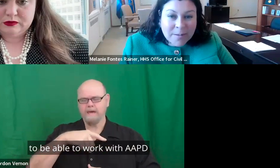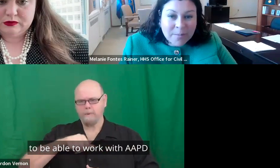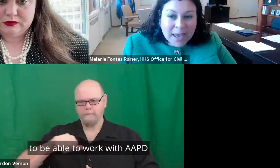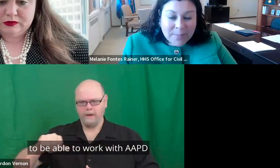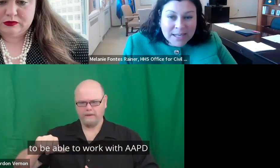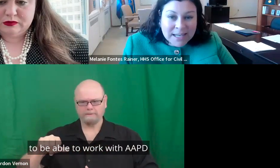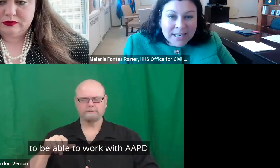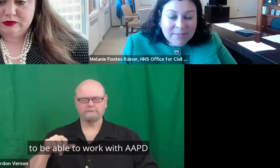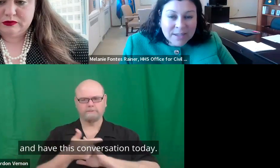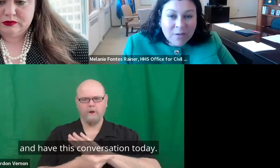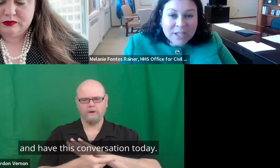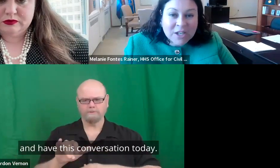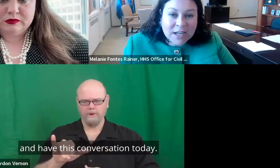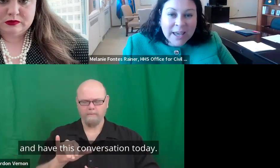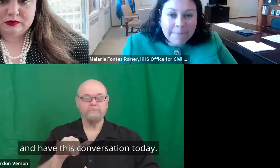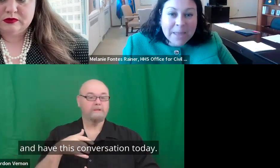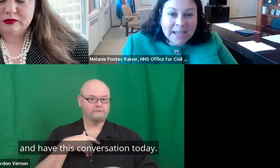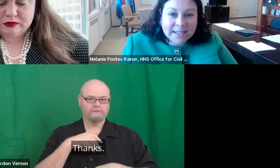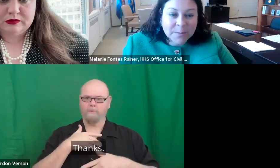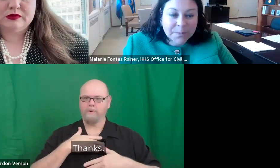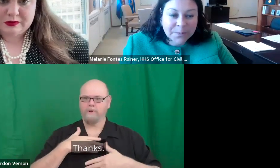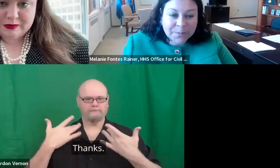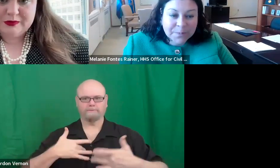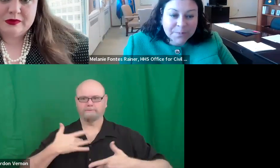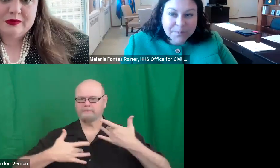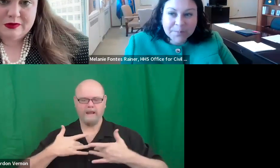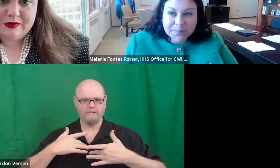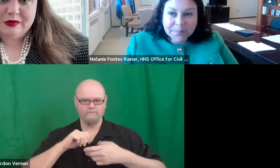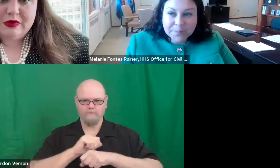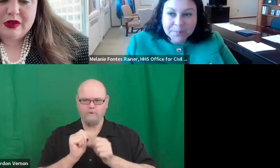with AAPD and have this conversation today. Thanks.